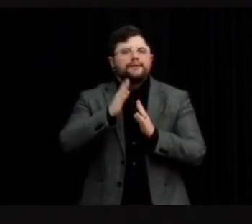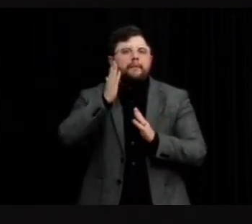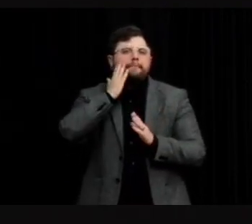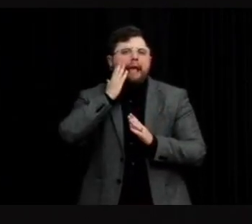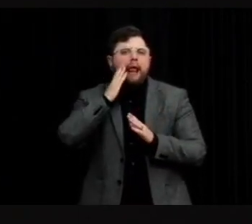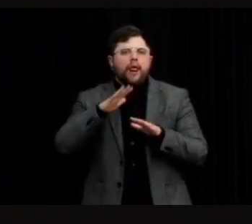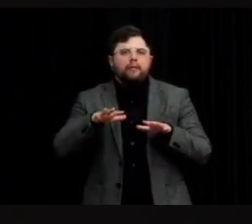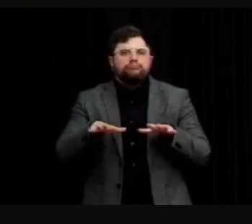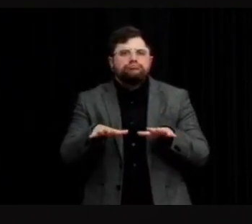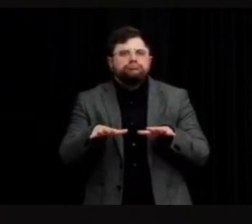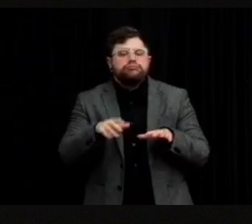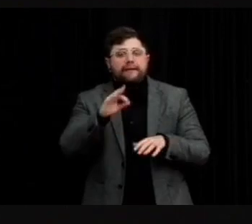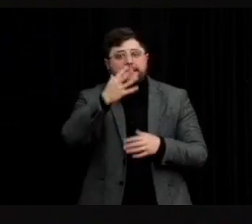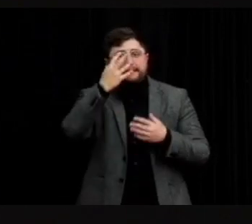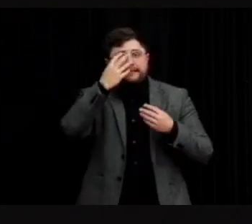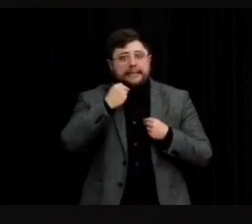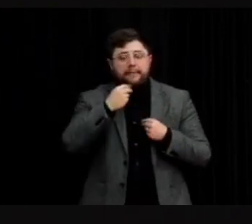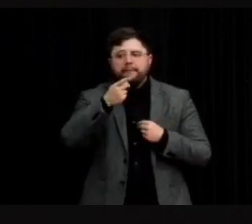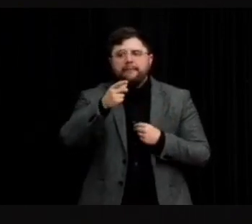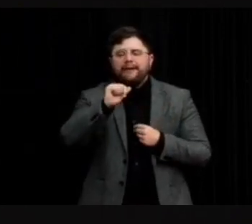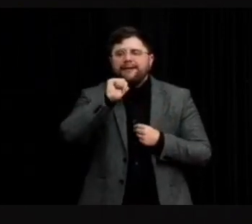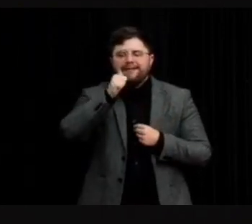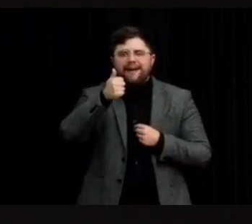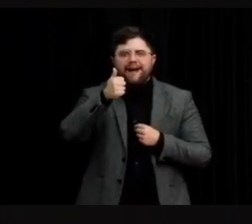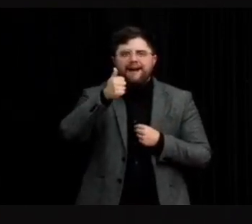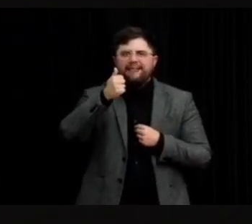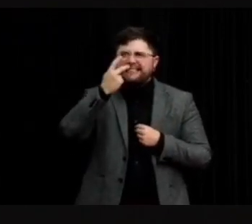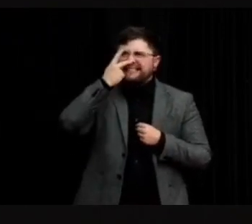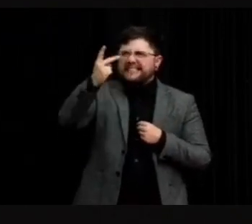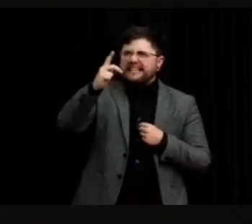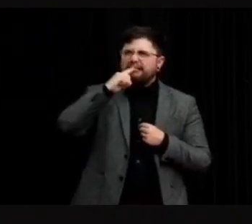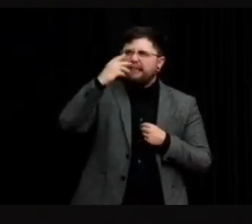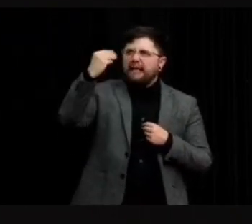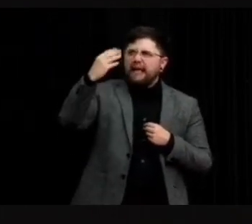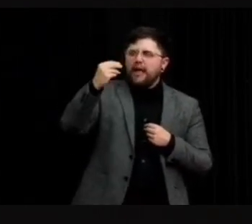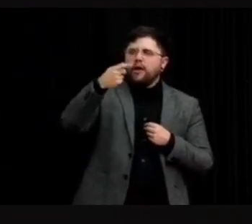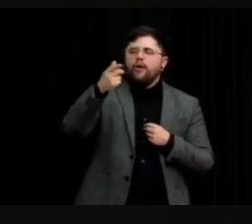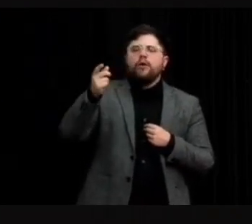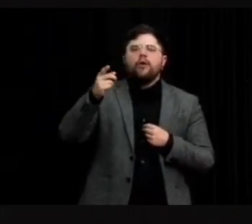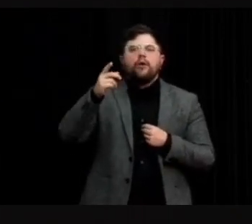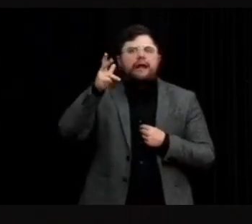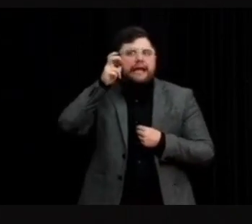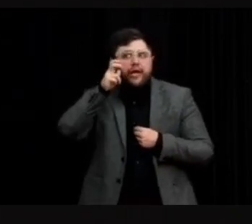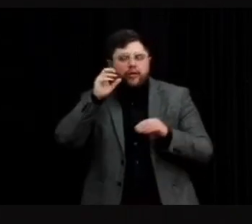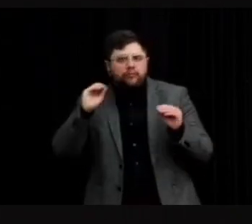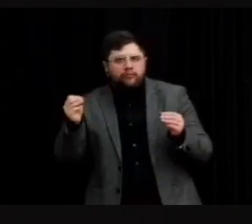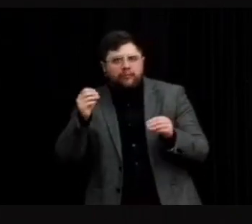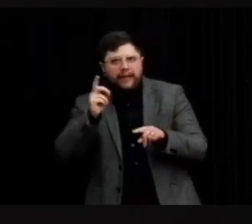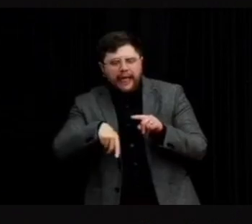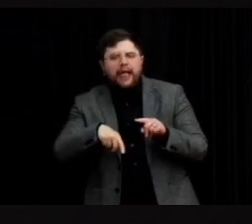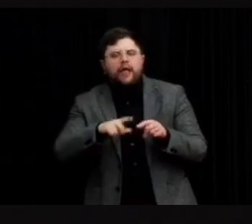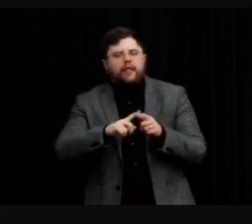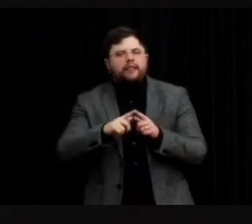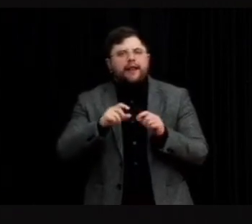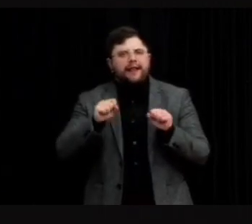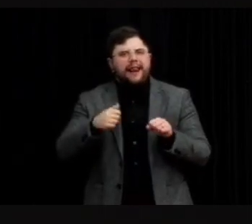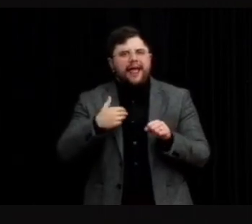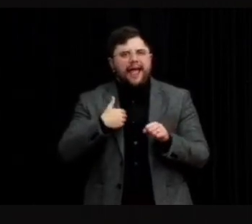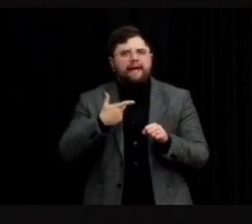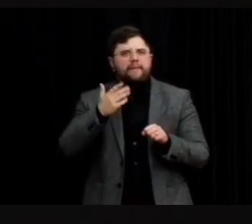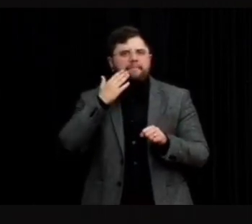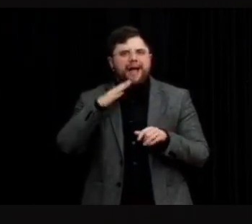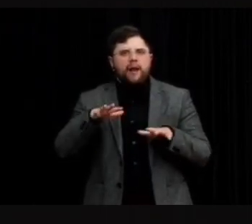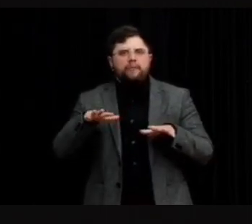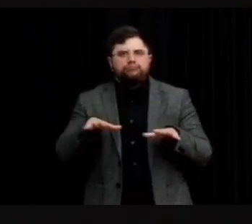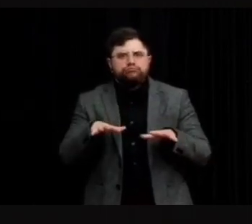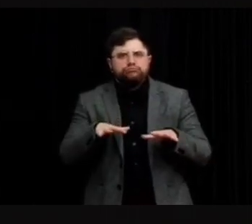shaker, right? So if you're asleep and you're not picking up that visual information or hearing the auditory information, you can actually get woken